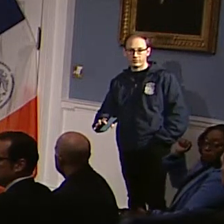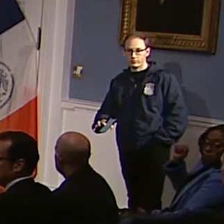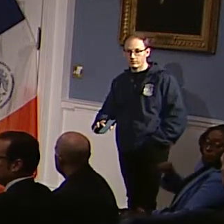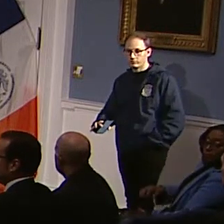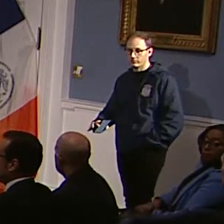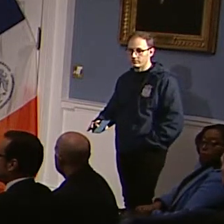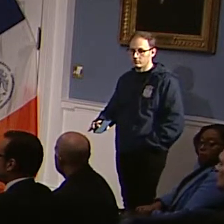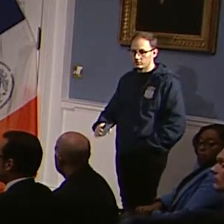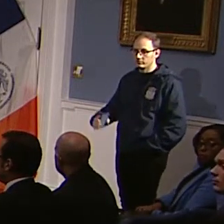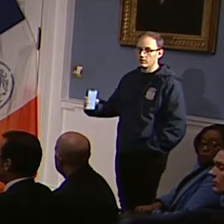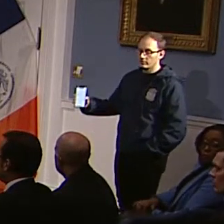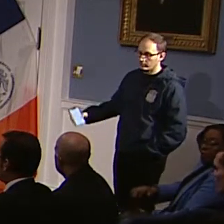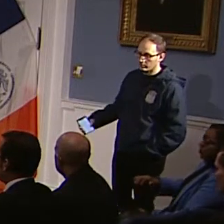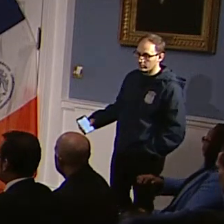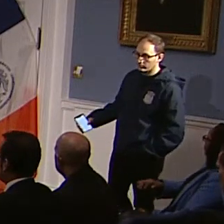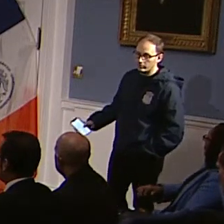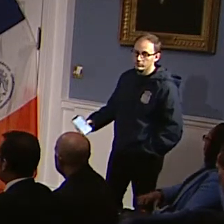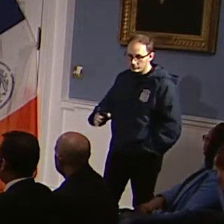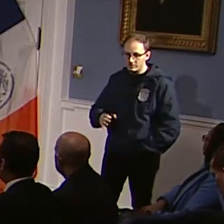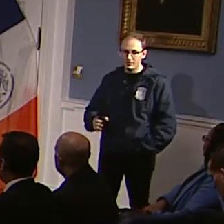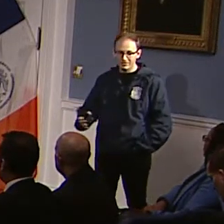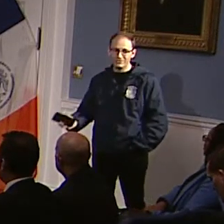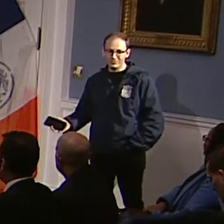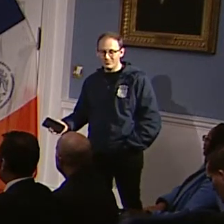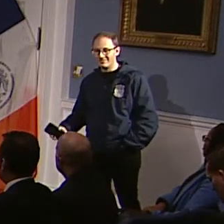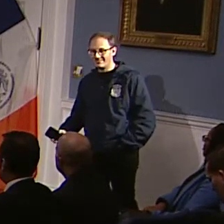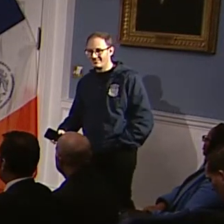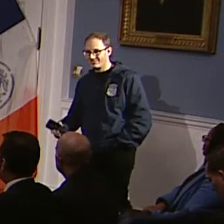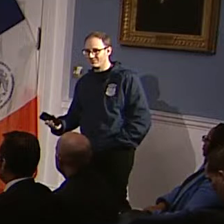if we don't have anyone else who has a chance, then we're gonna, well, you did